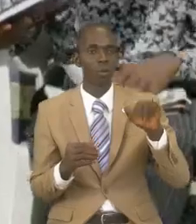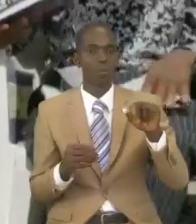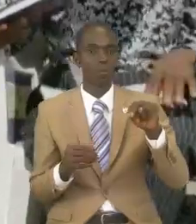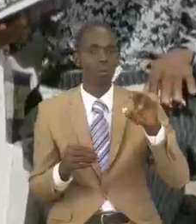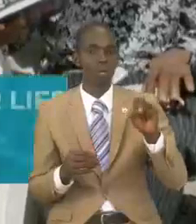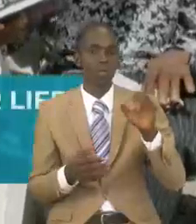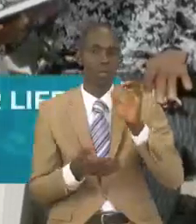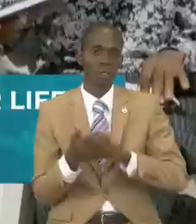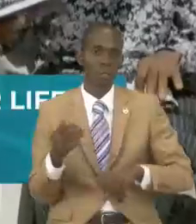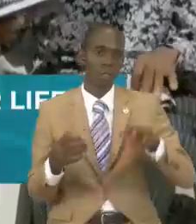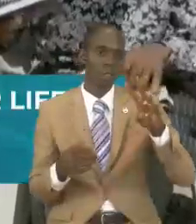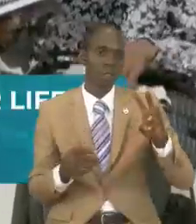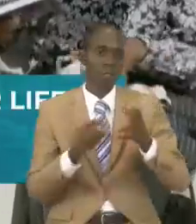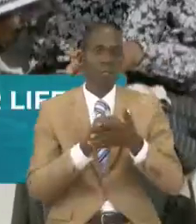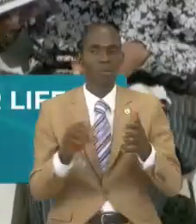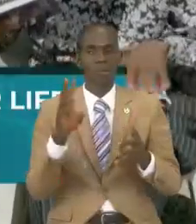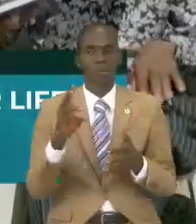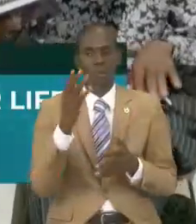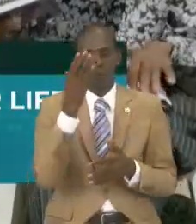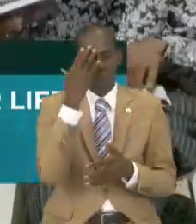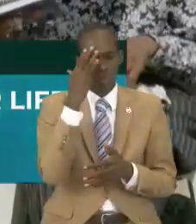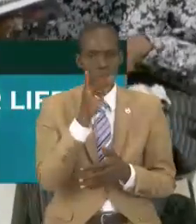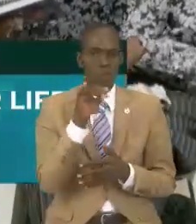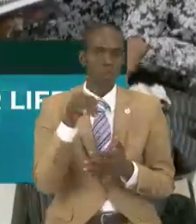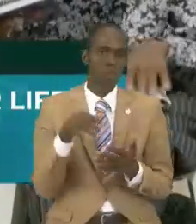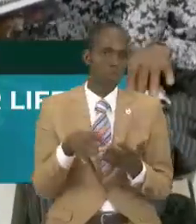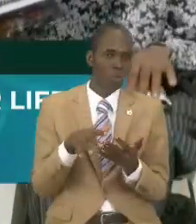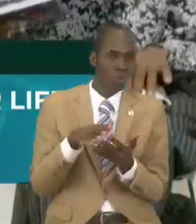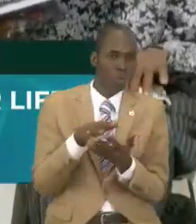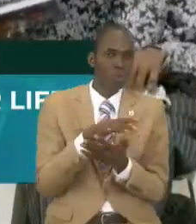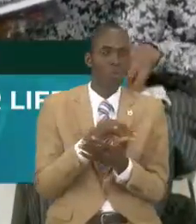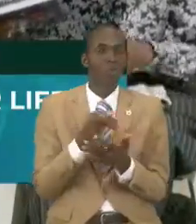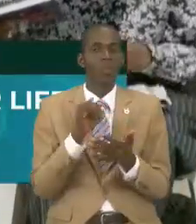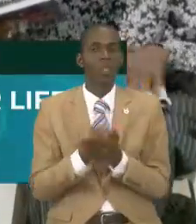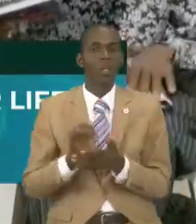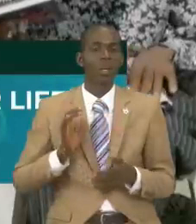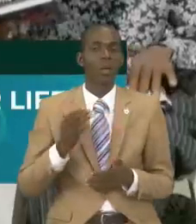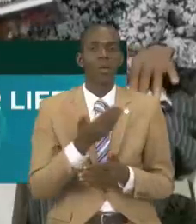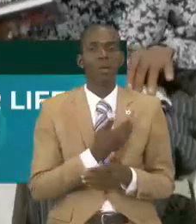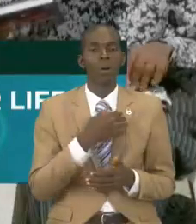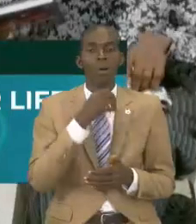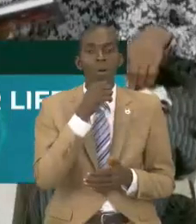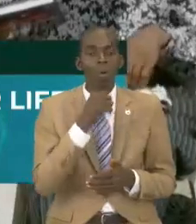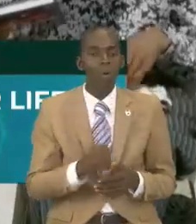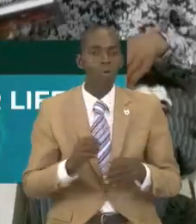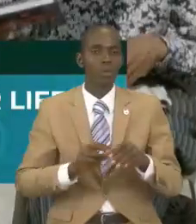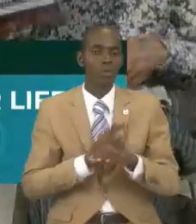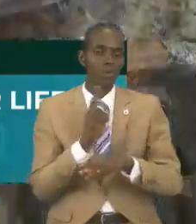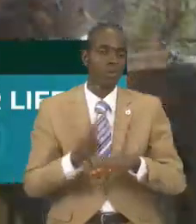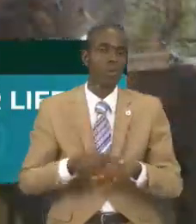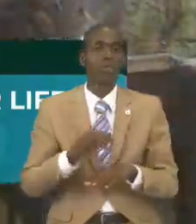again. Knowing this, that our old man is